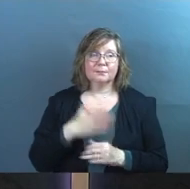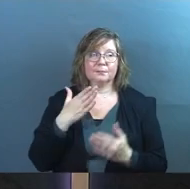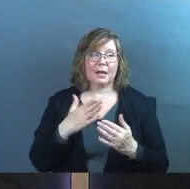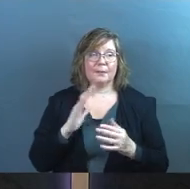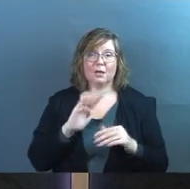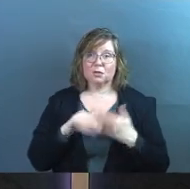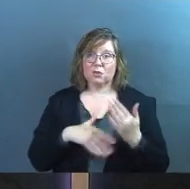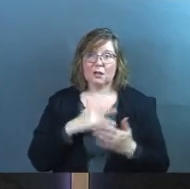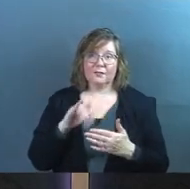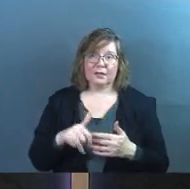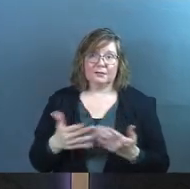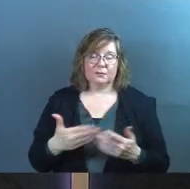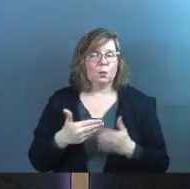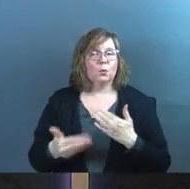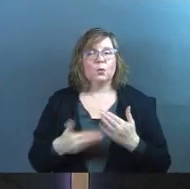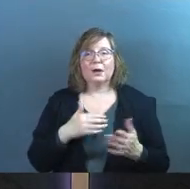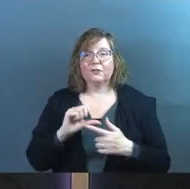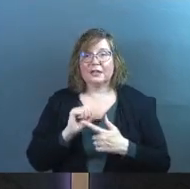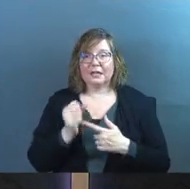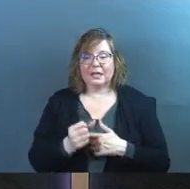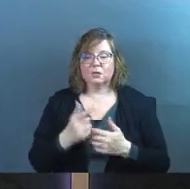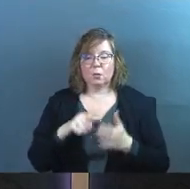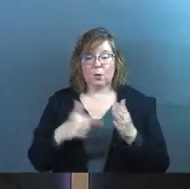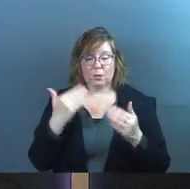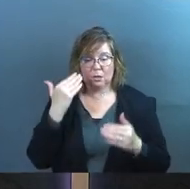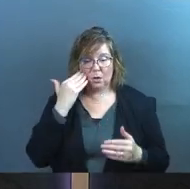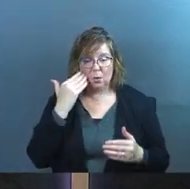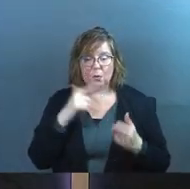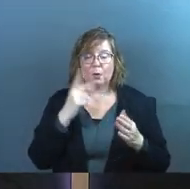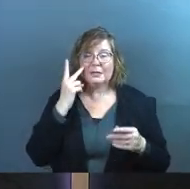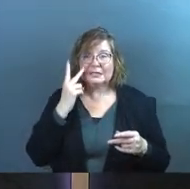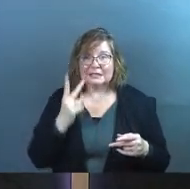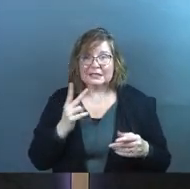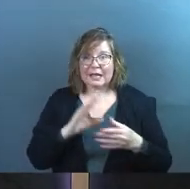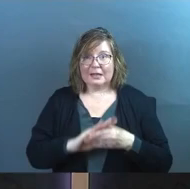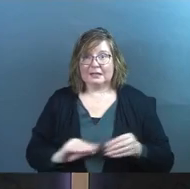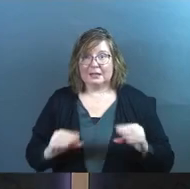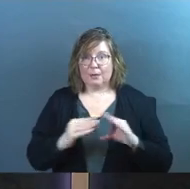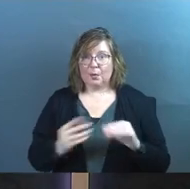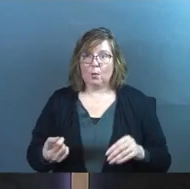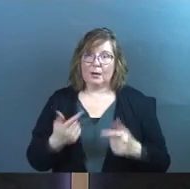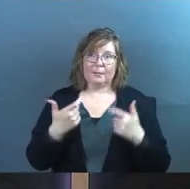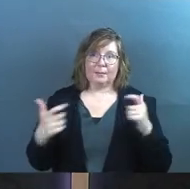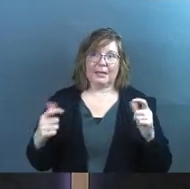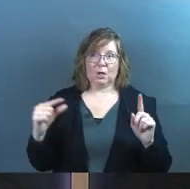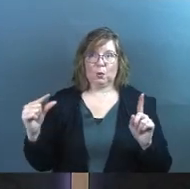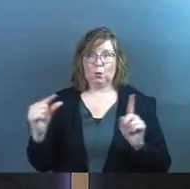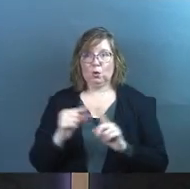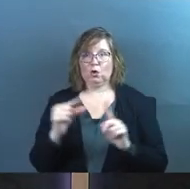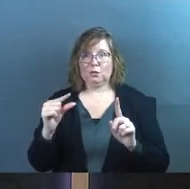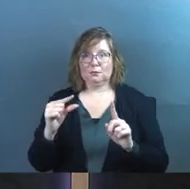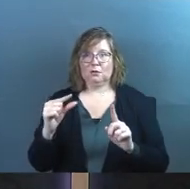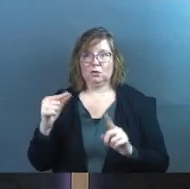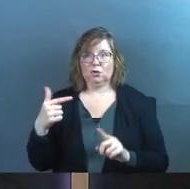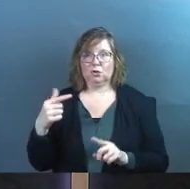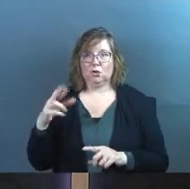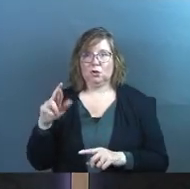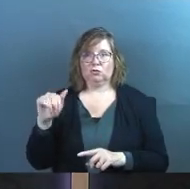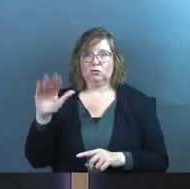Maybe it's all of it. Whatever the case, and what we do know, and what we see in this parable is one big word, grace.